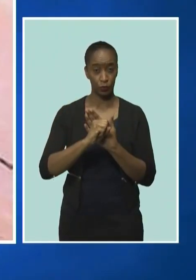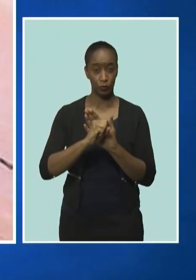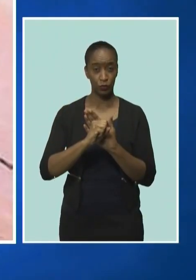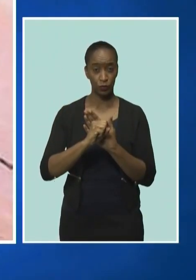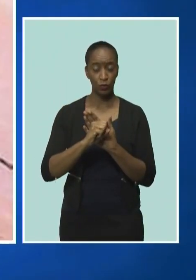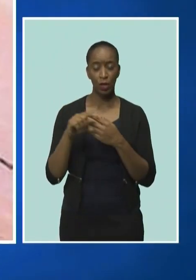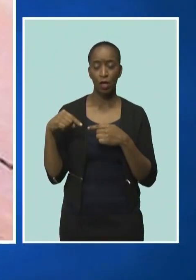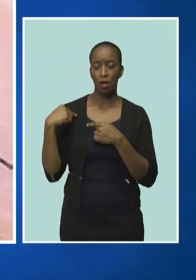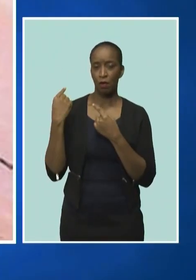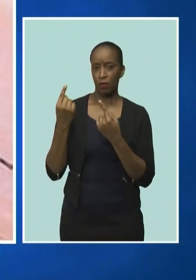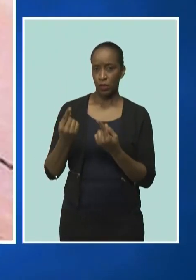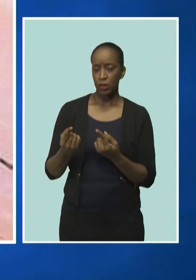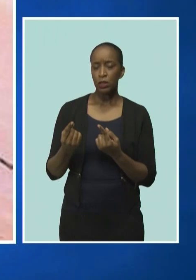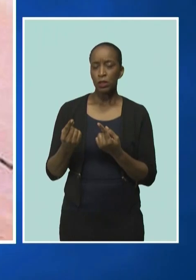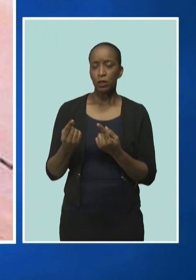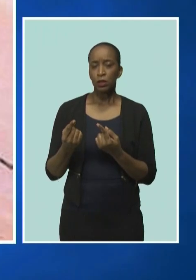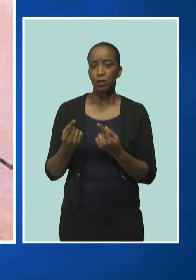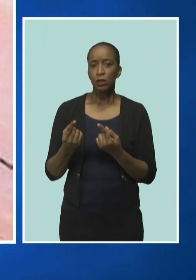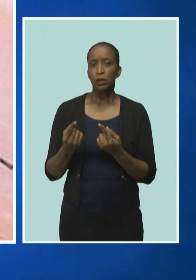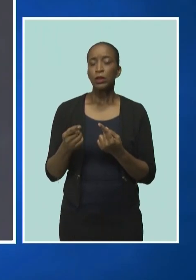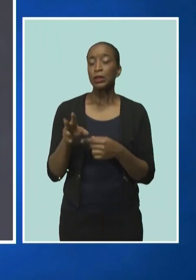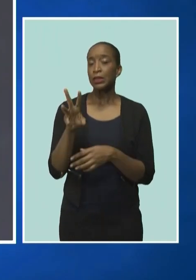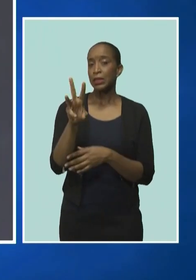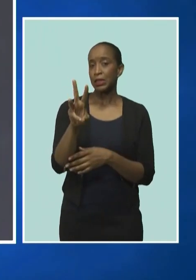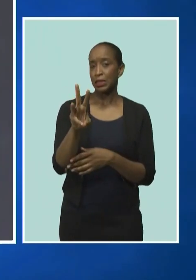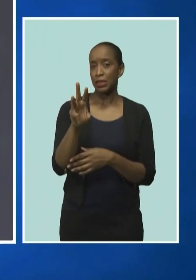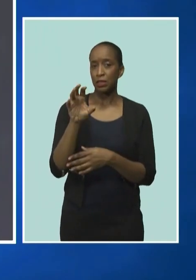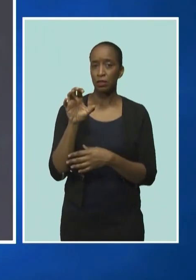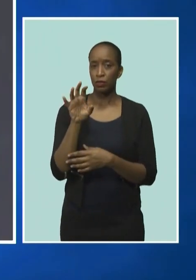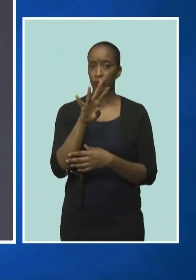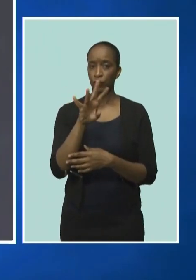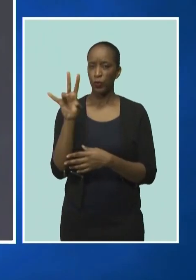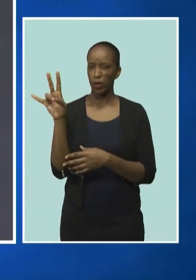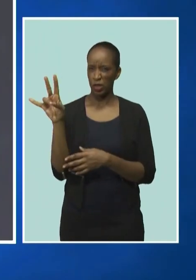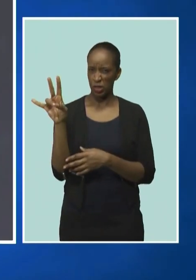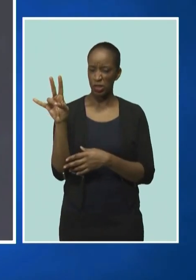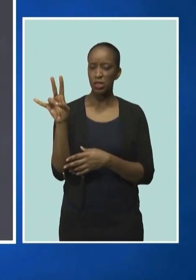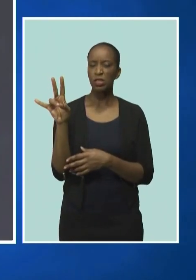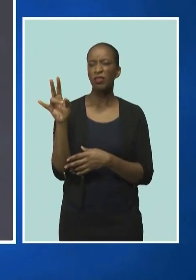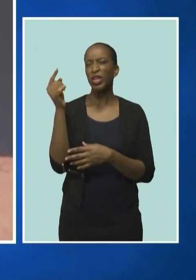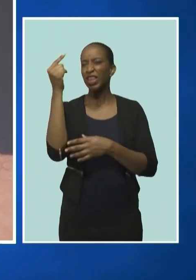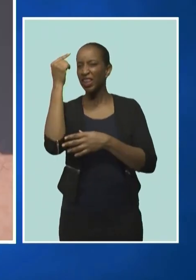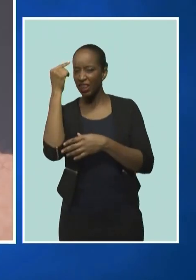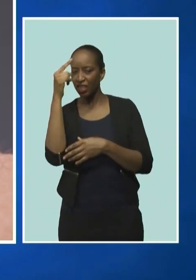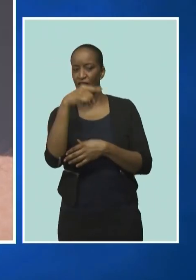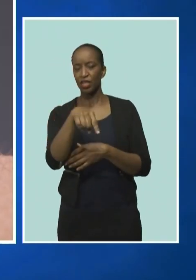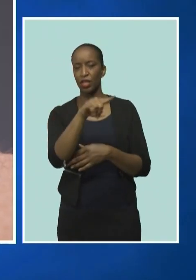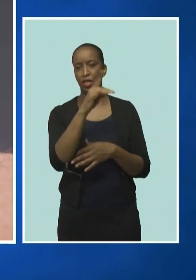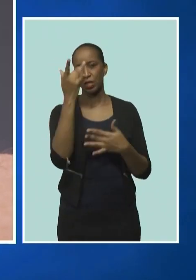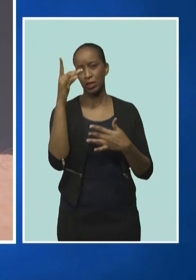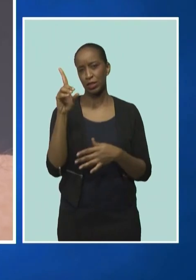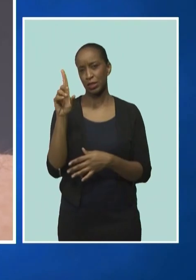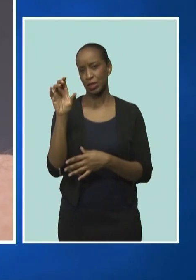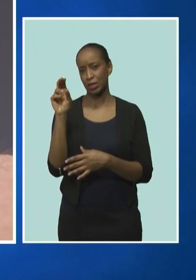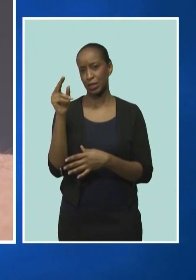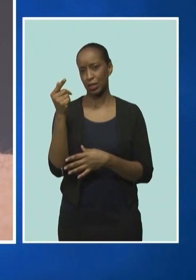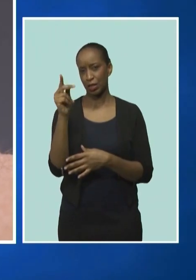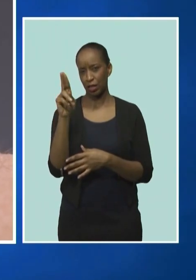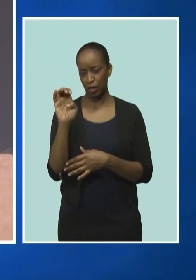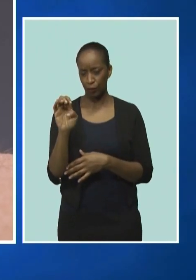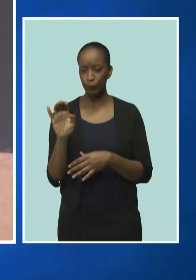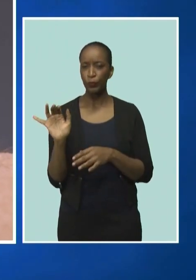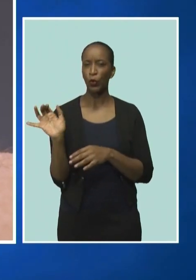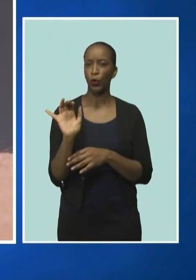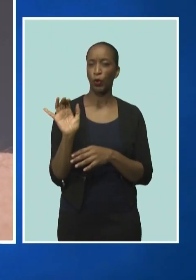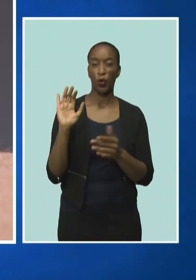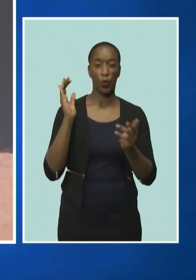October 16th, the country has recorded 647 suspected cases, compared to 261 for the